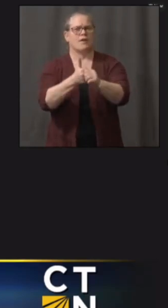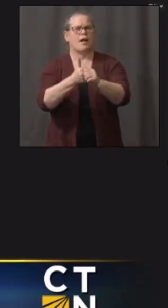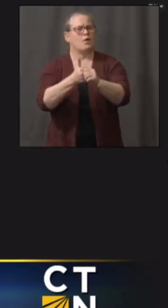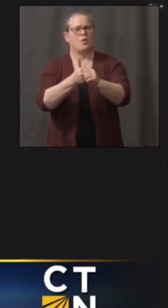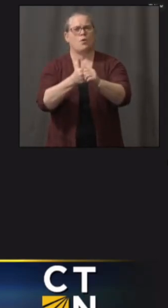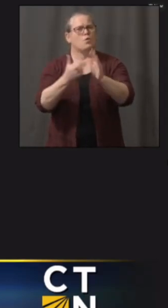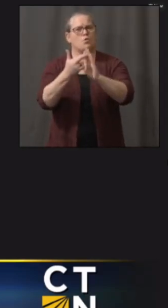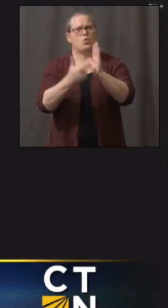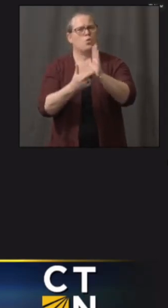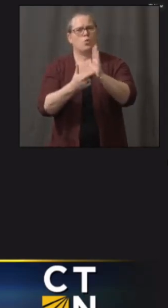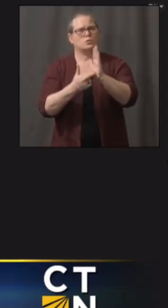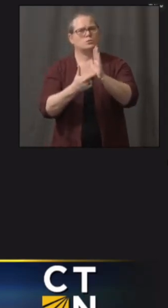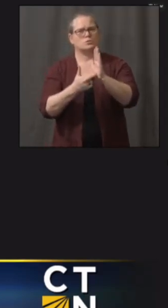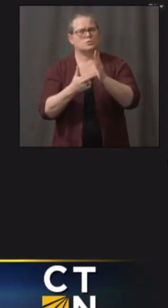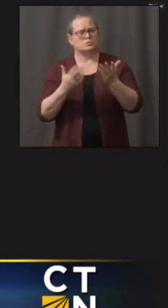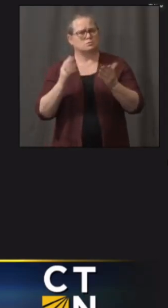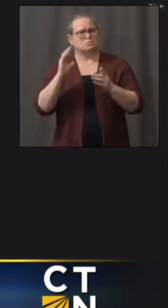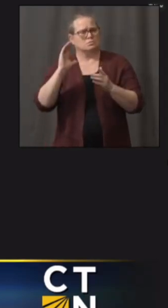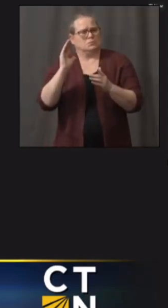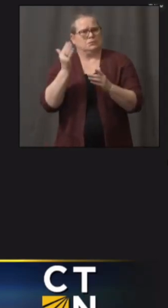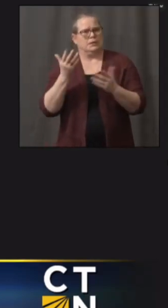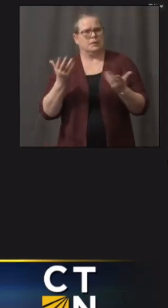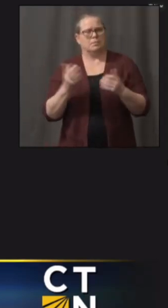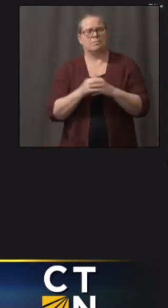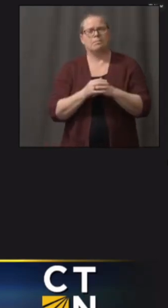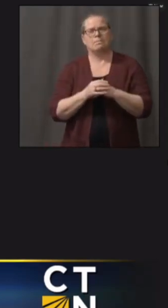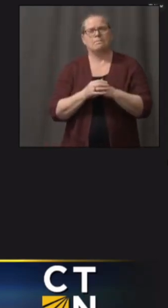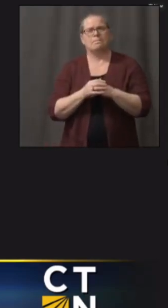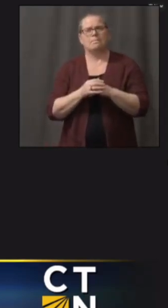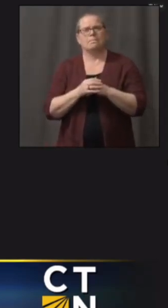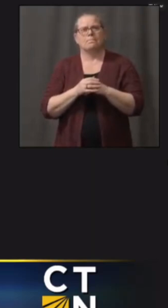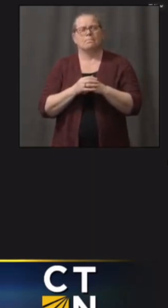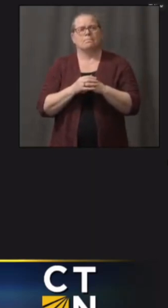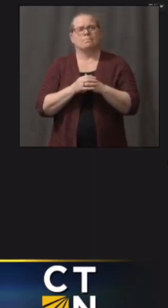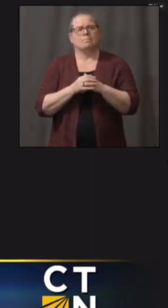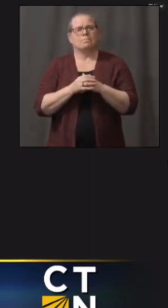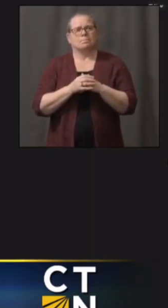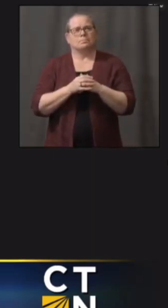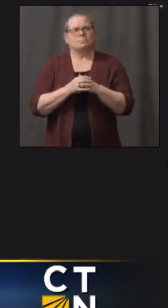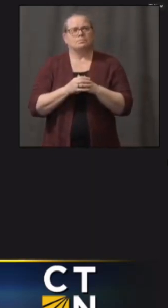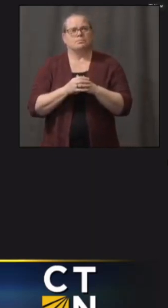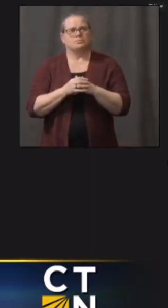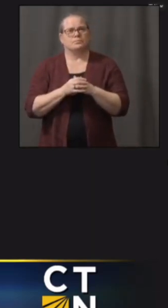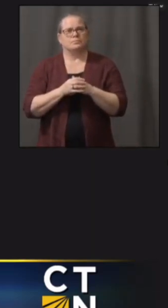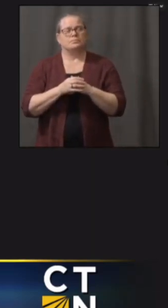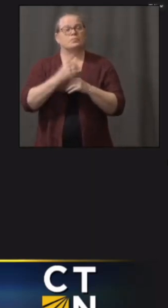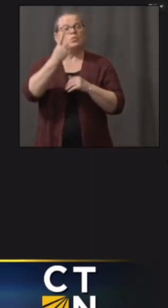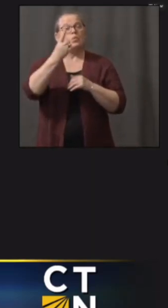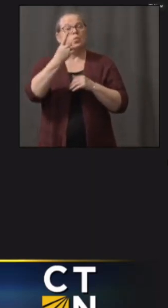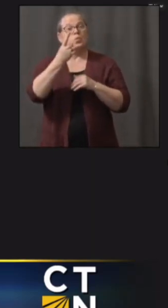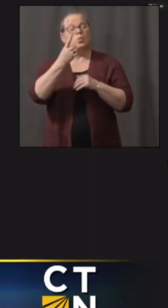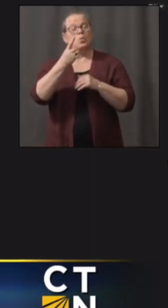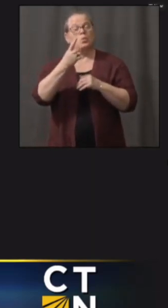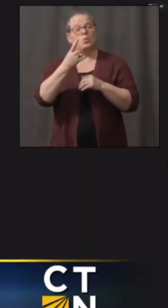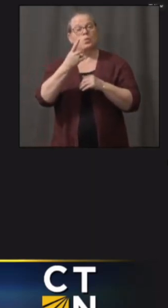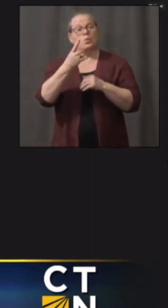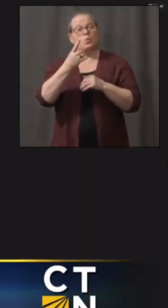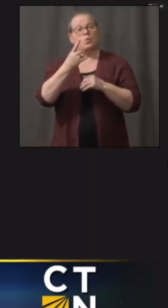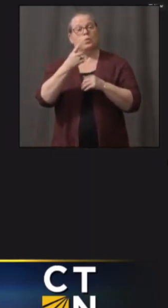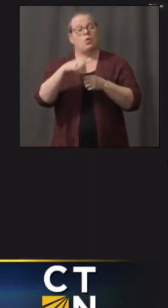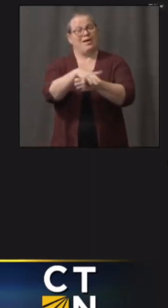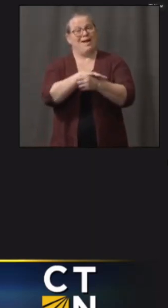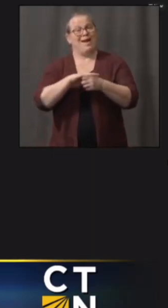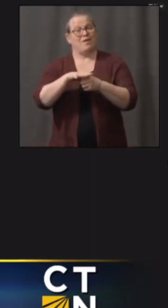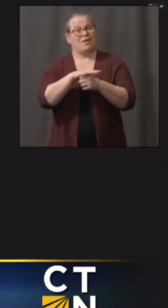coronavirus rules. Another large swath that wants to see the violators cracked down upon in